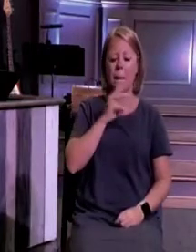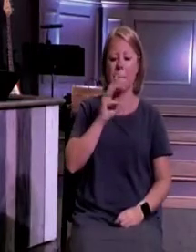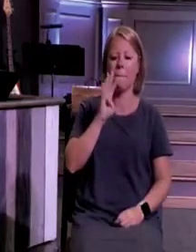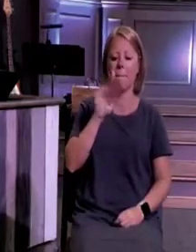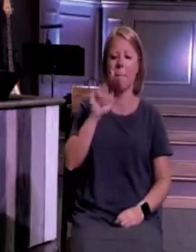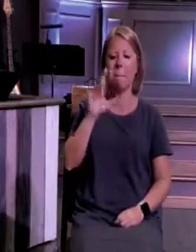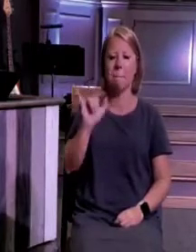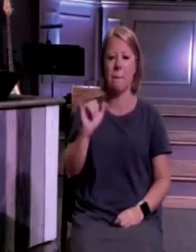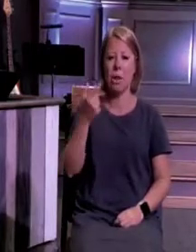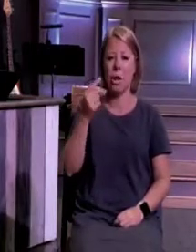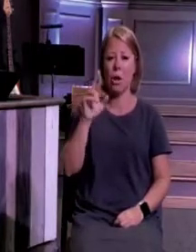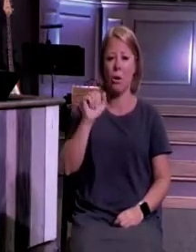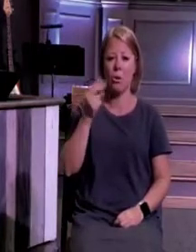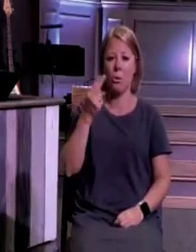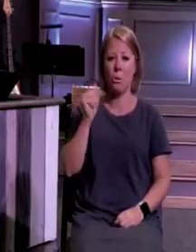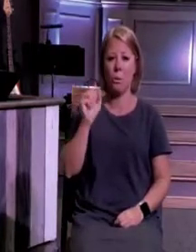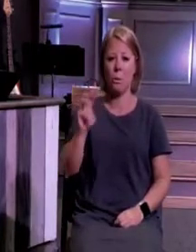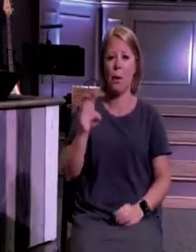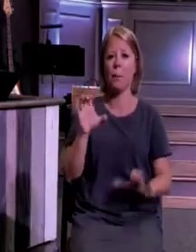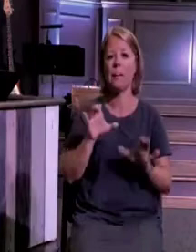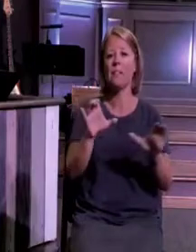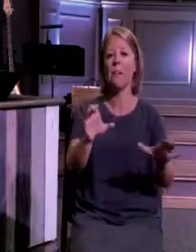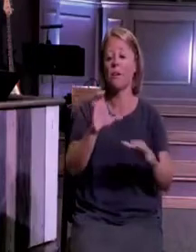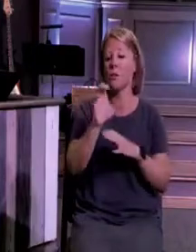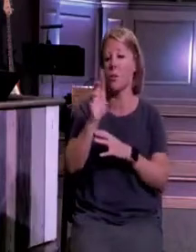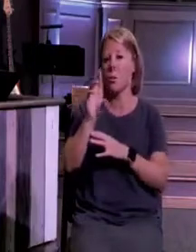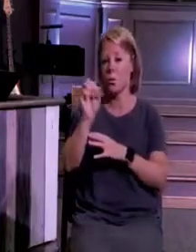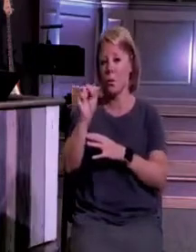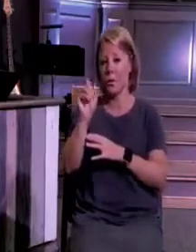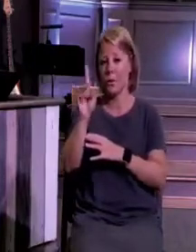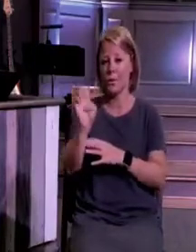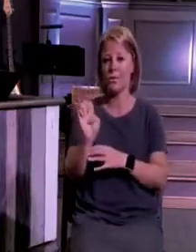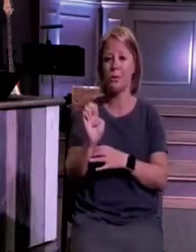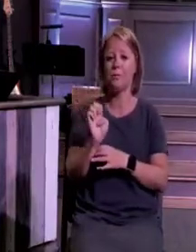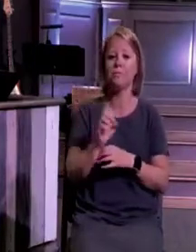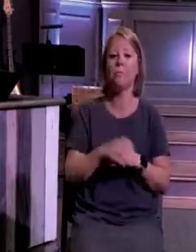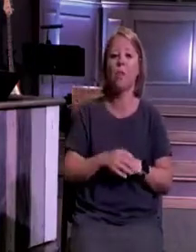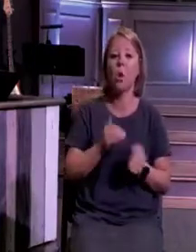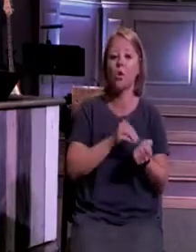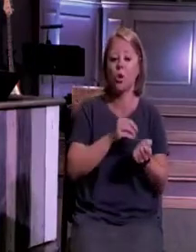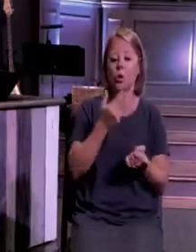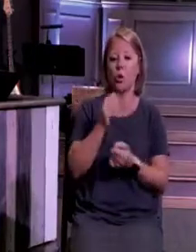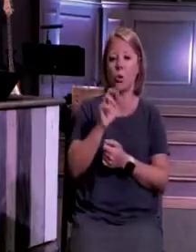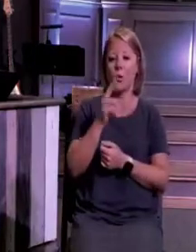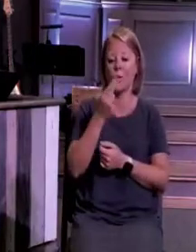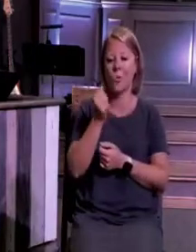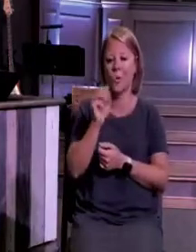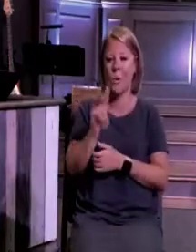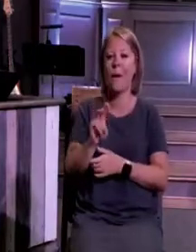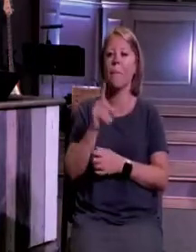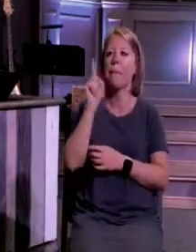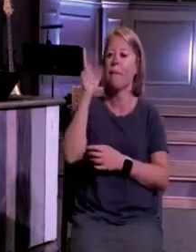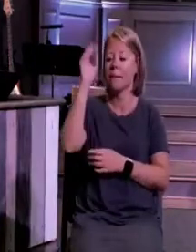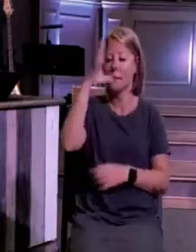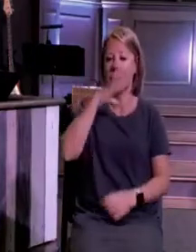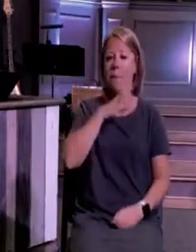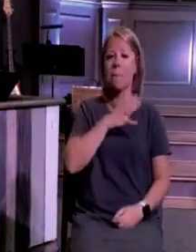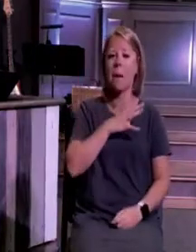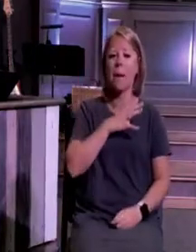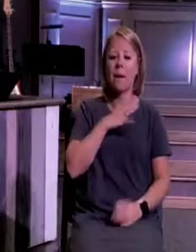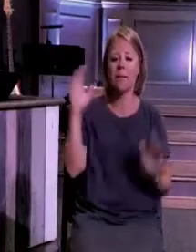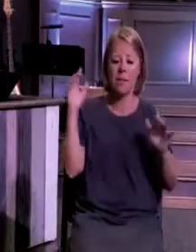does crusades. The late Dr. Graham is now in heaven. He's the man that pulls together